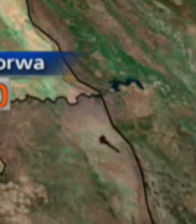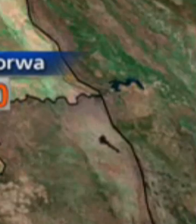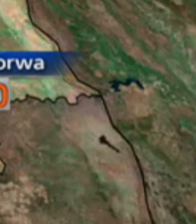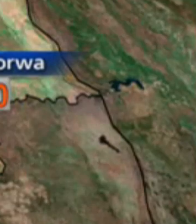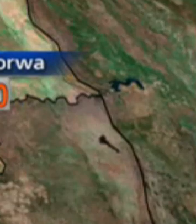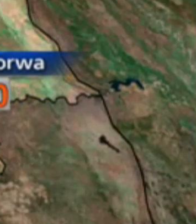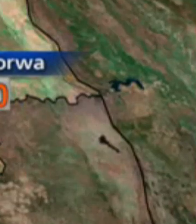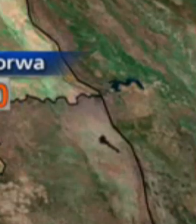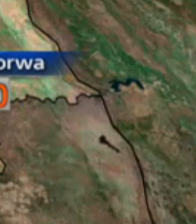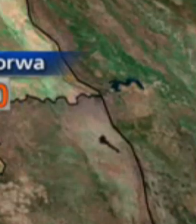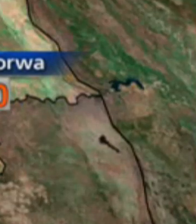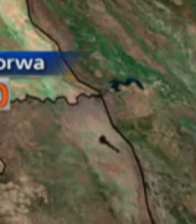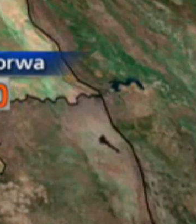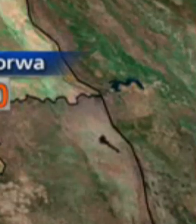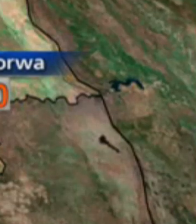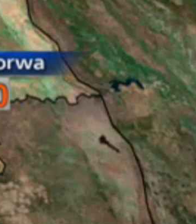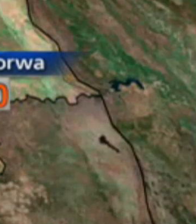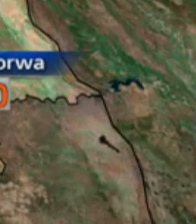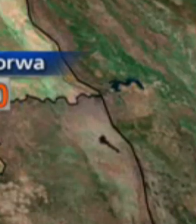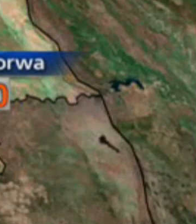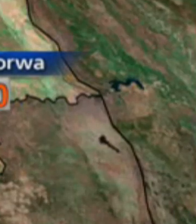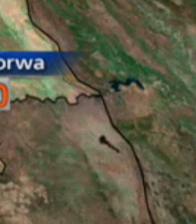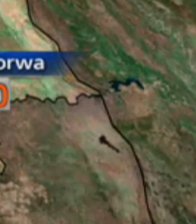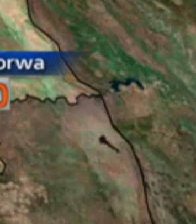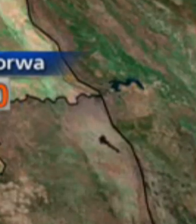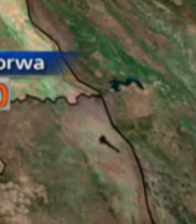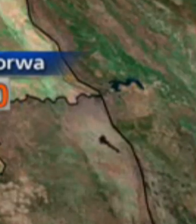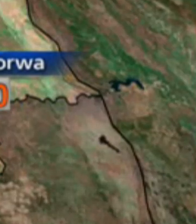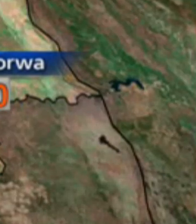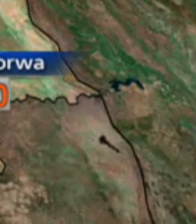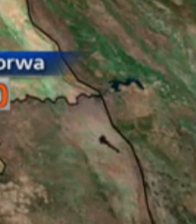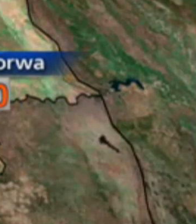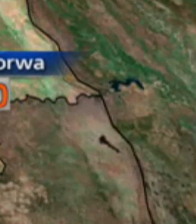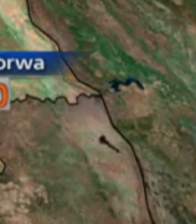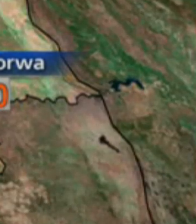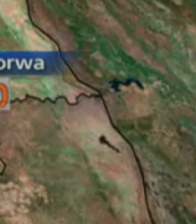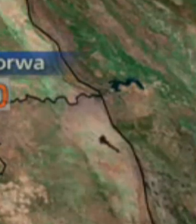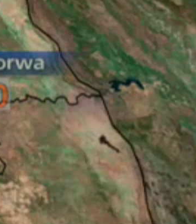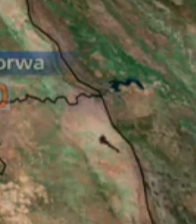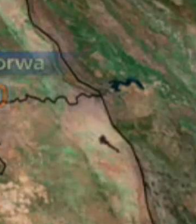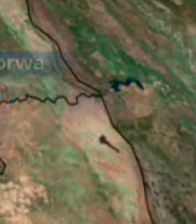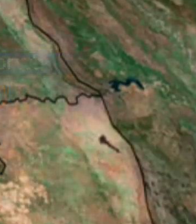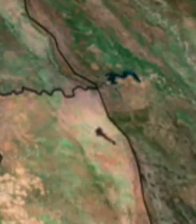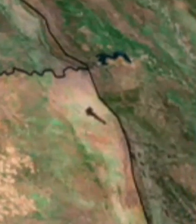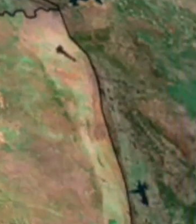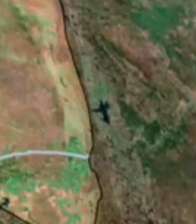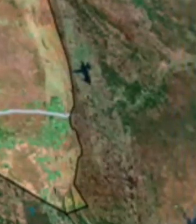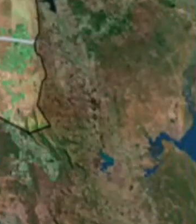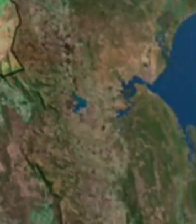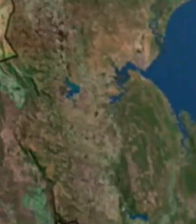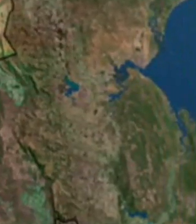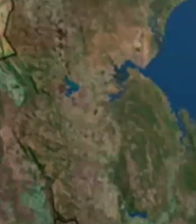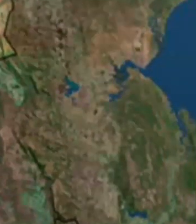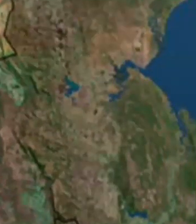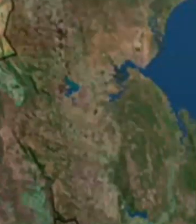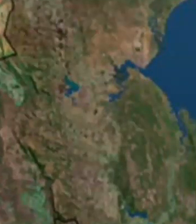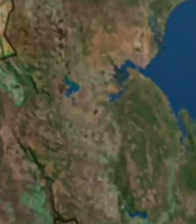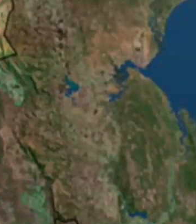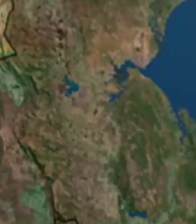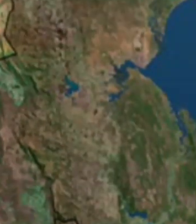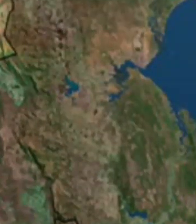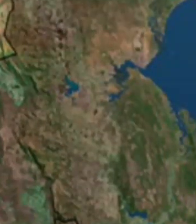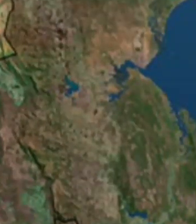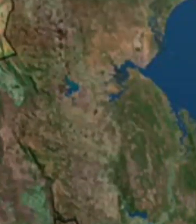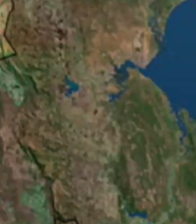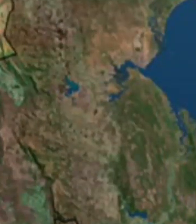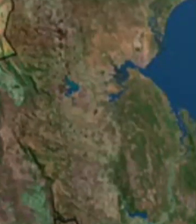kwa Phala Borwa mosina bontsha go tlaba go fodile mo bontsha ona le mari o makaba ka bana a tlaba go apeshitse province ye ka moka le gona ka kwa go labela re lebela